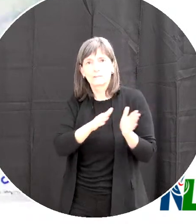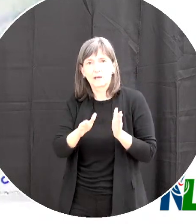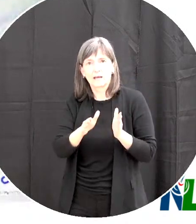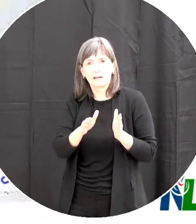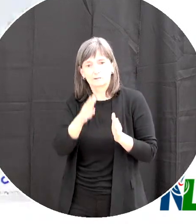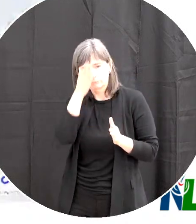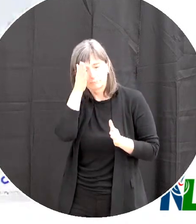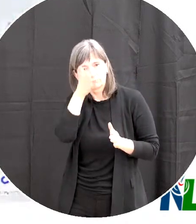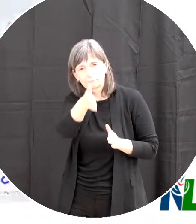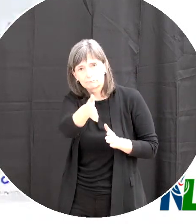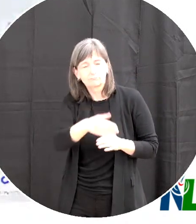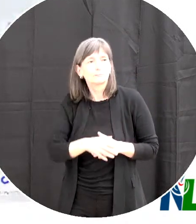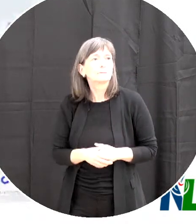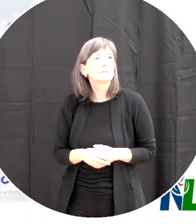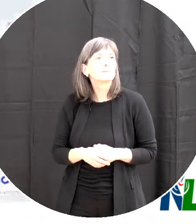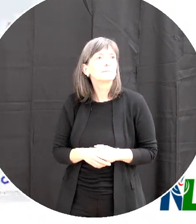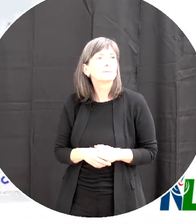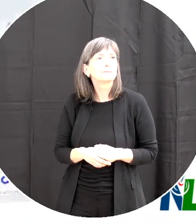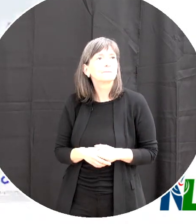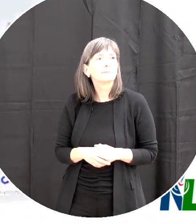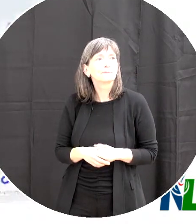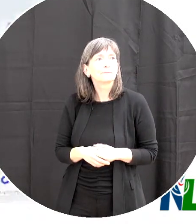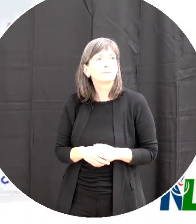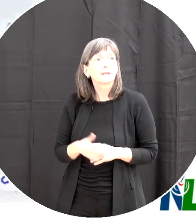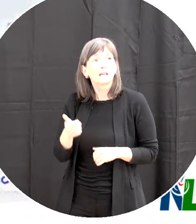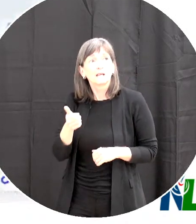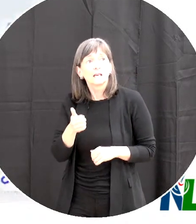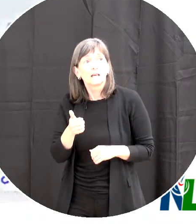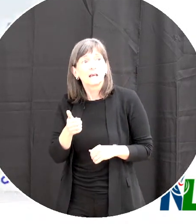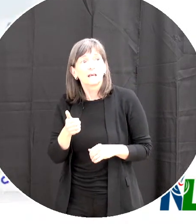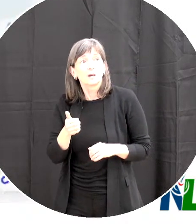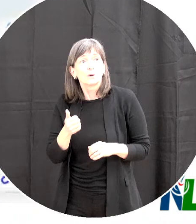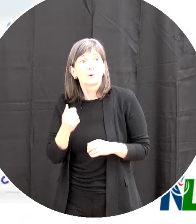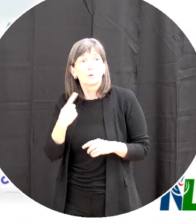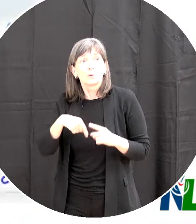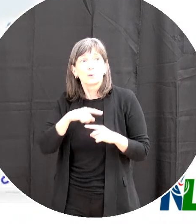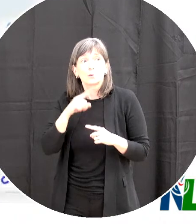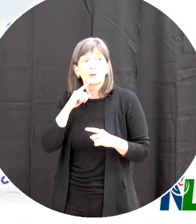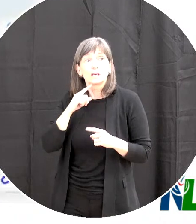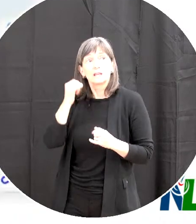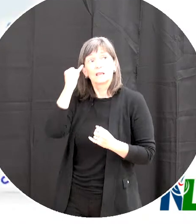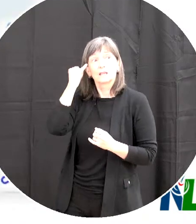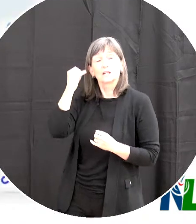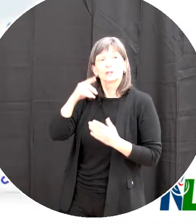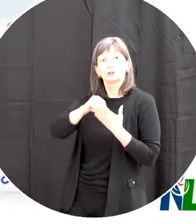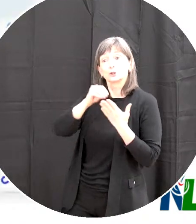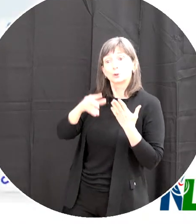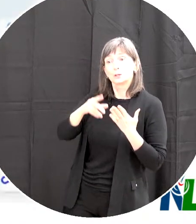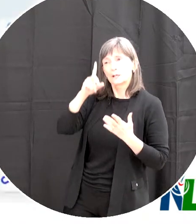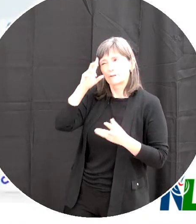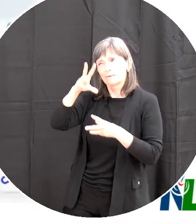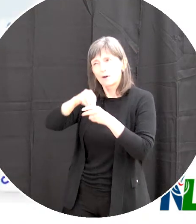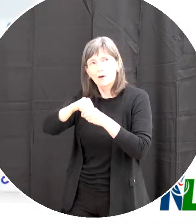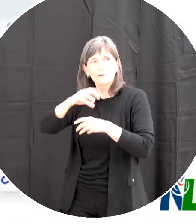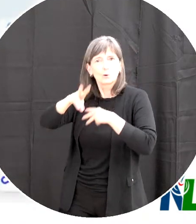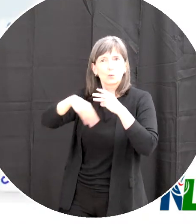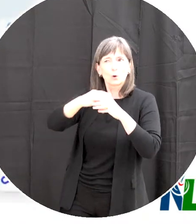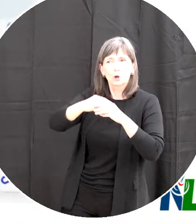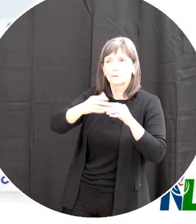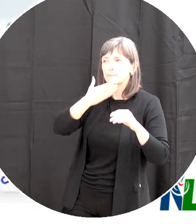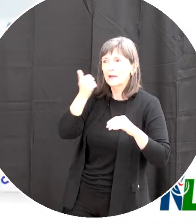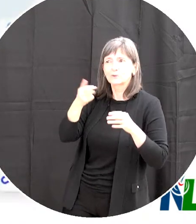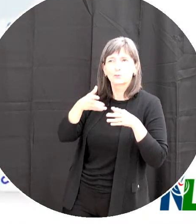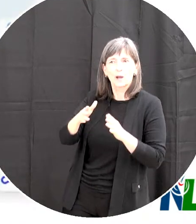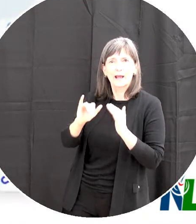As educators reflect and ask questions about their practice, they are reimagining learning to create optimal learning environments that